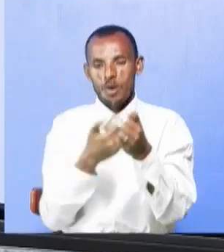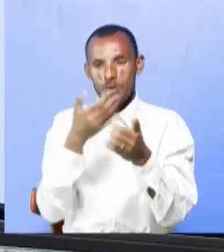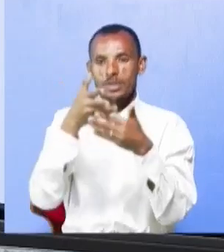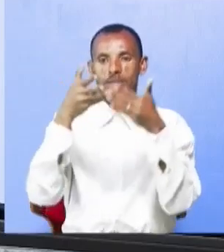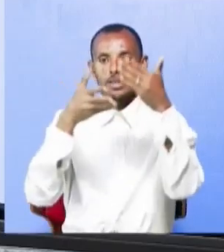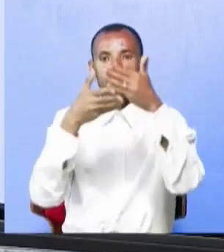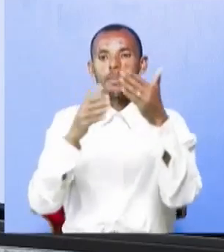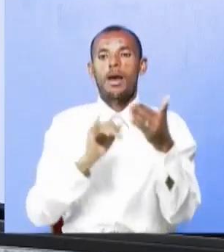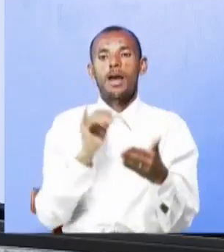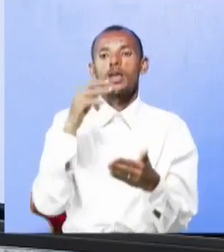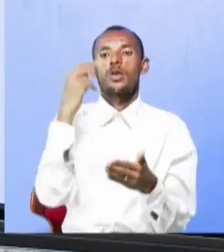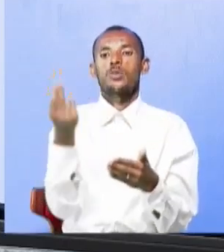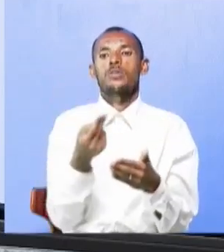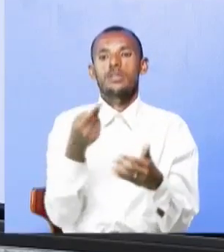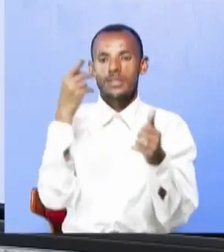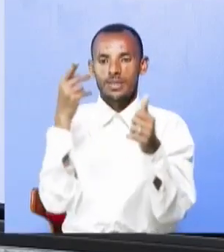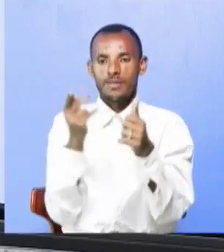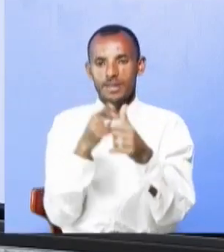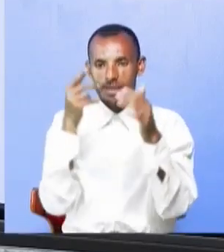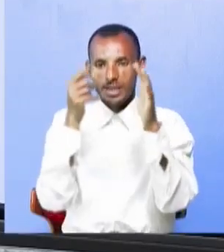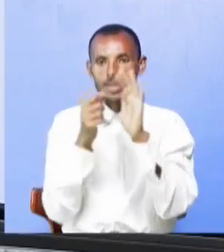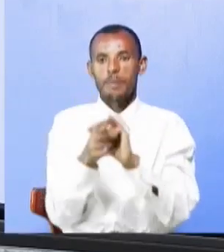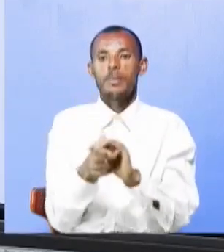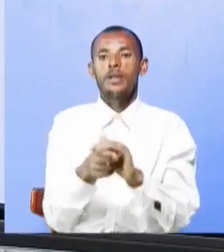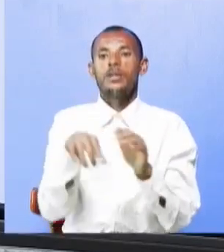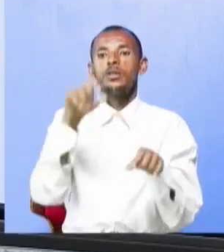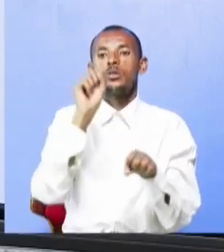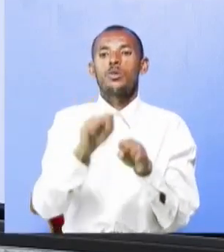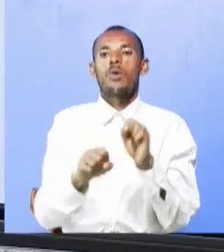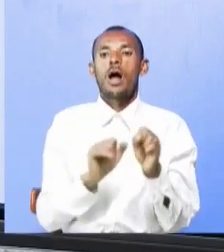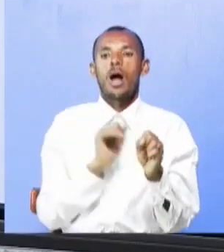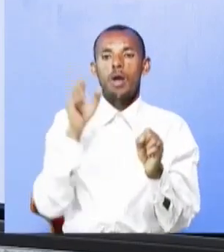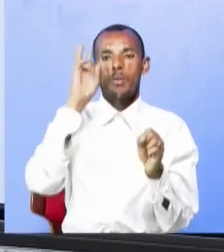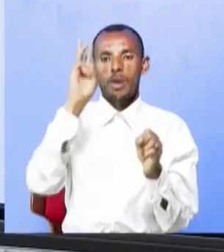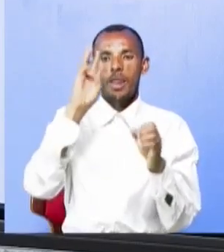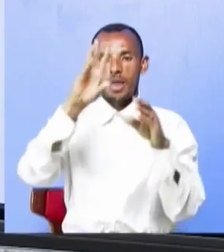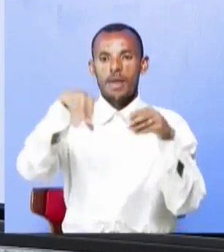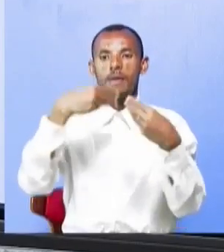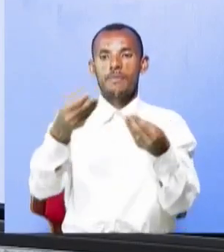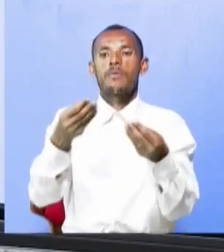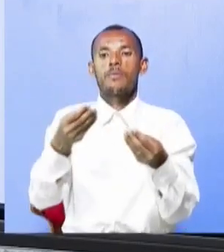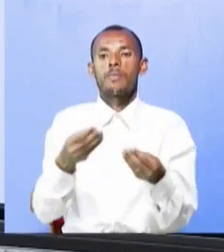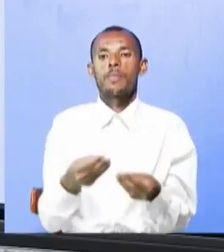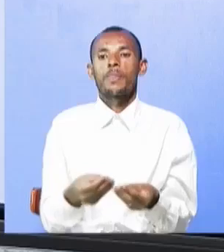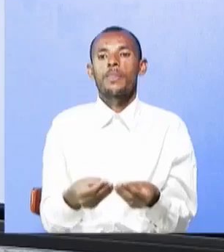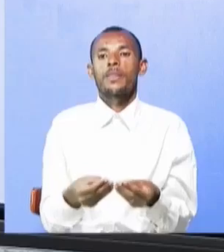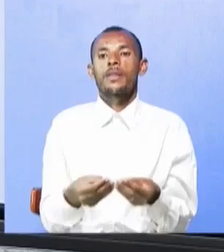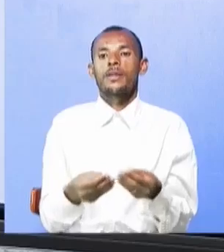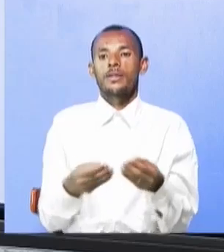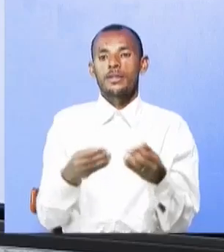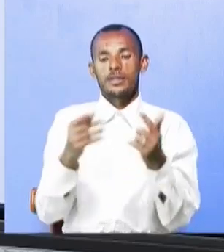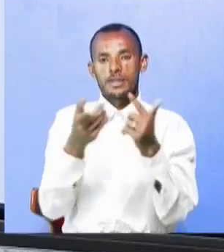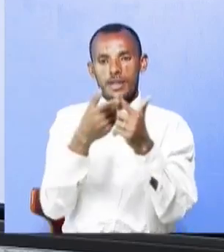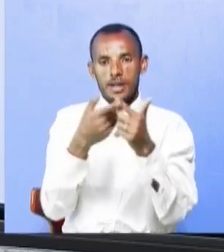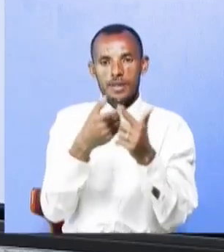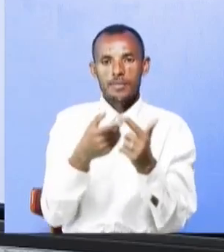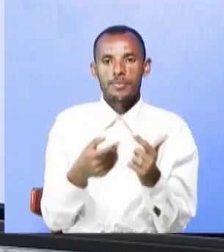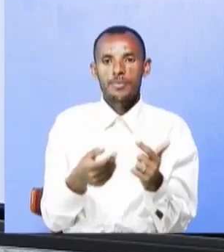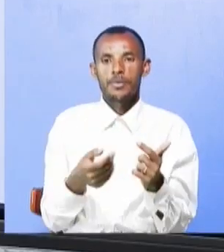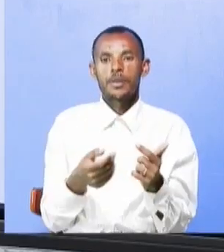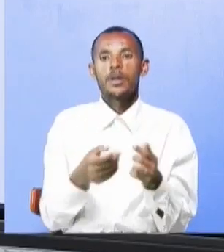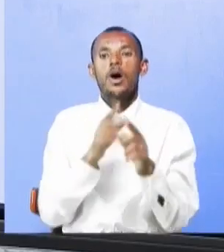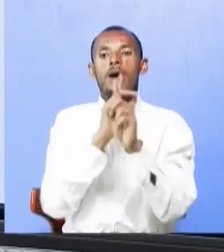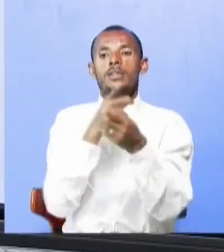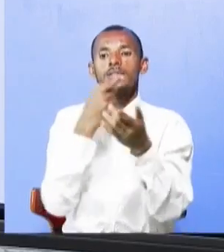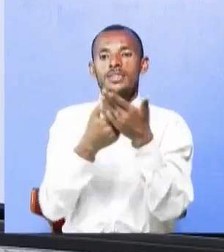that I used in the first example. So I will give you a certain second to